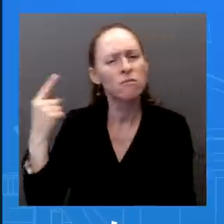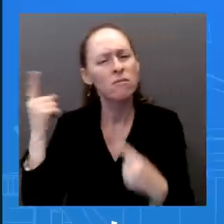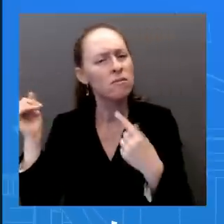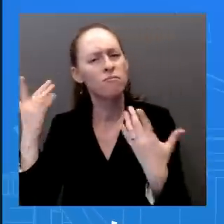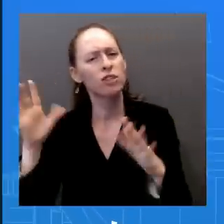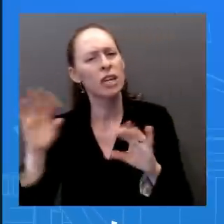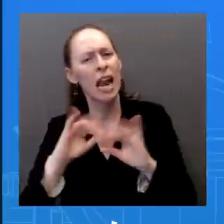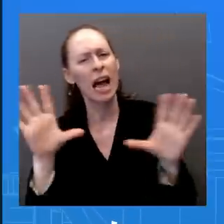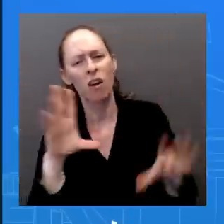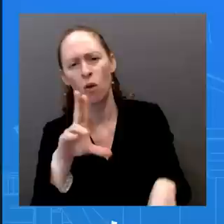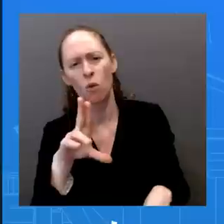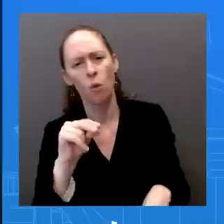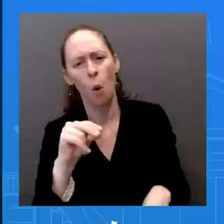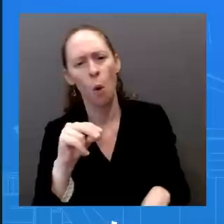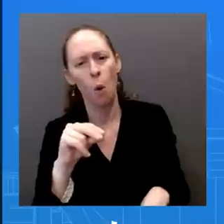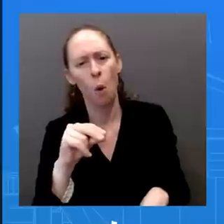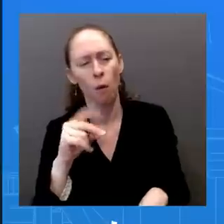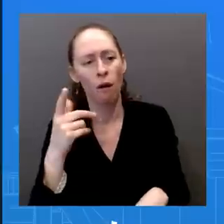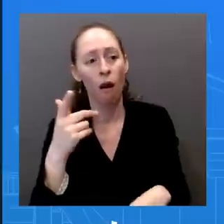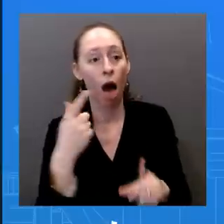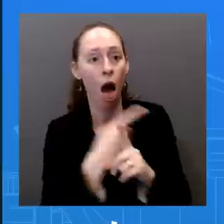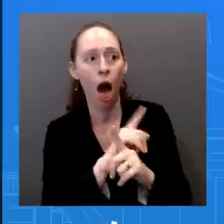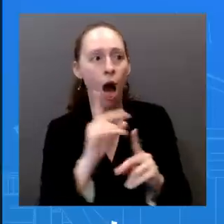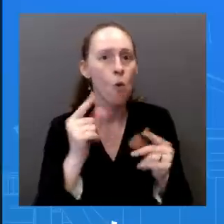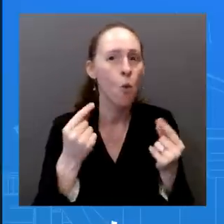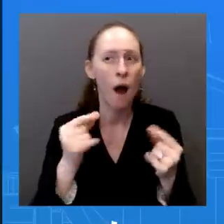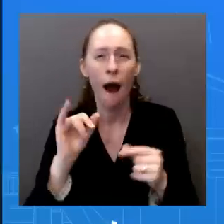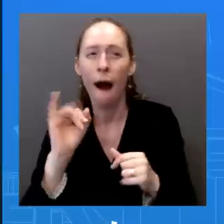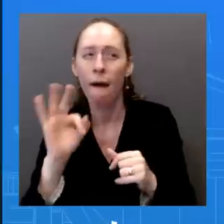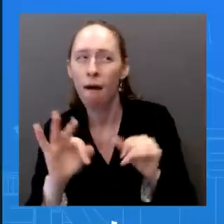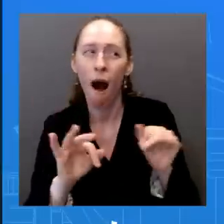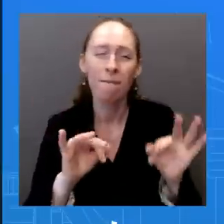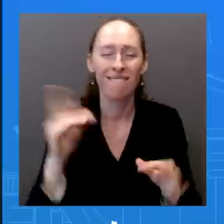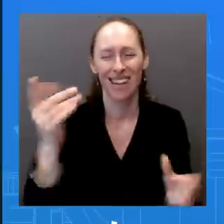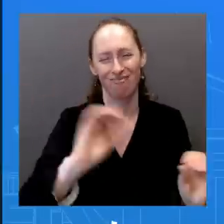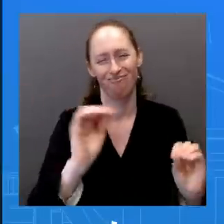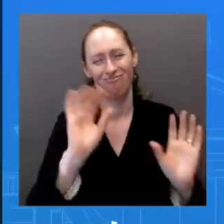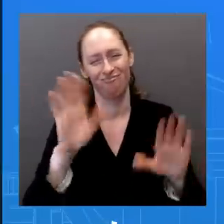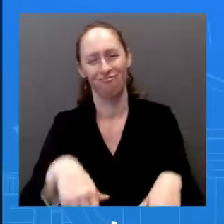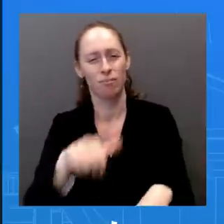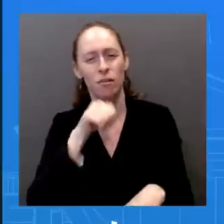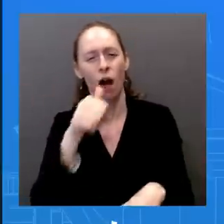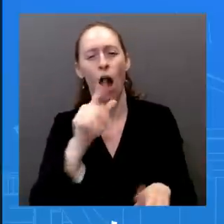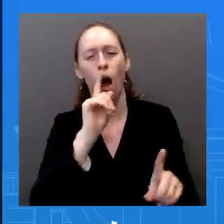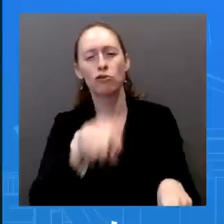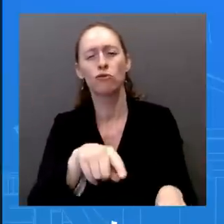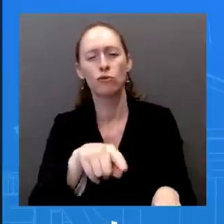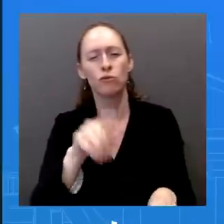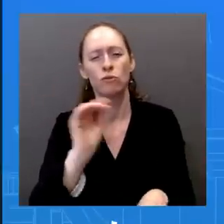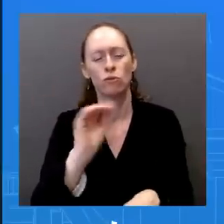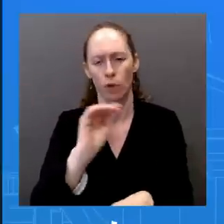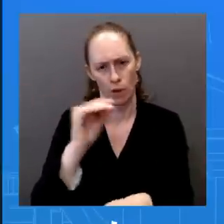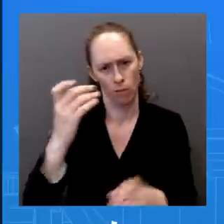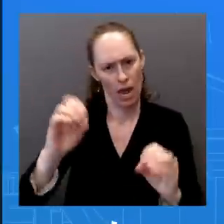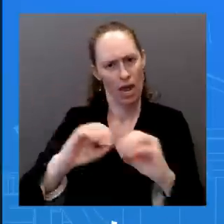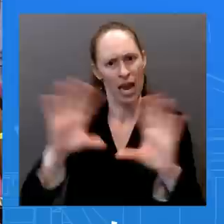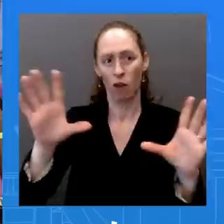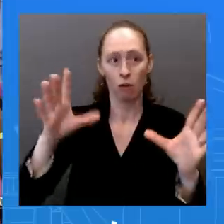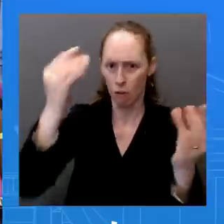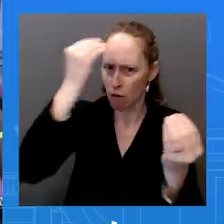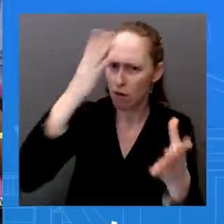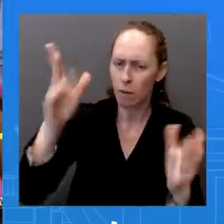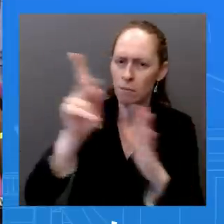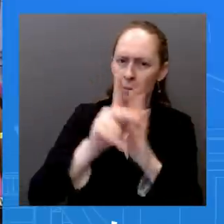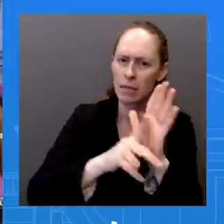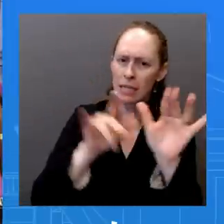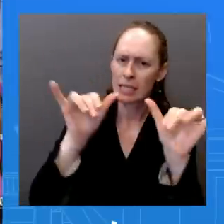not announced a policy change." When the President of the United States wants to announce a policy change, he will do so. He has not done so. Can I ask real quick, though, as a follow-up,